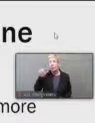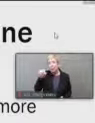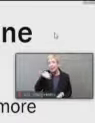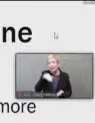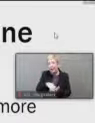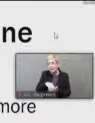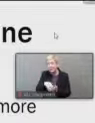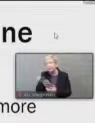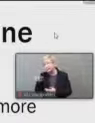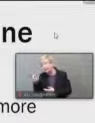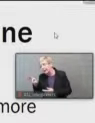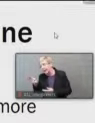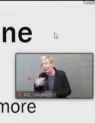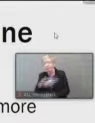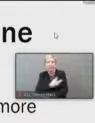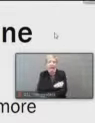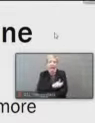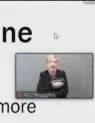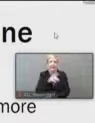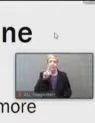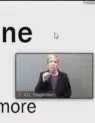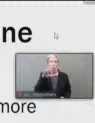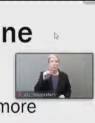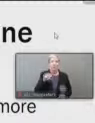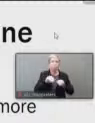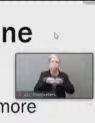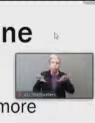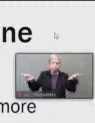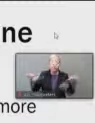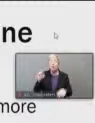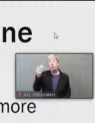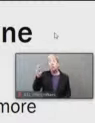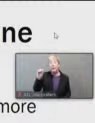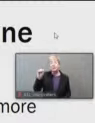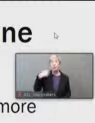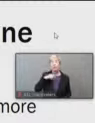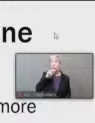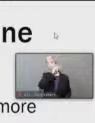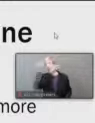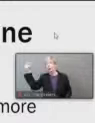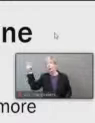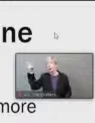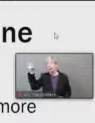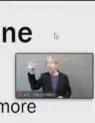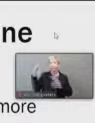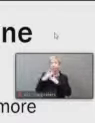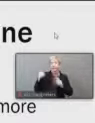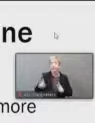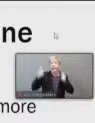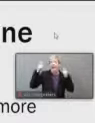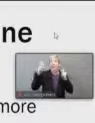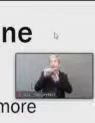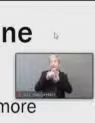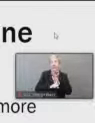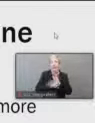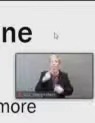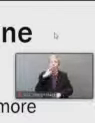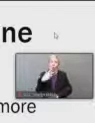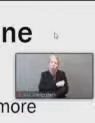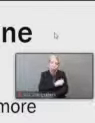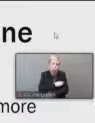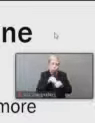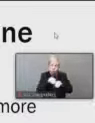520,029 vaccine doses. So New Mexico is the 3rd fastest state for vaccine administration. More